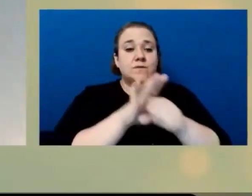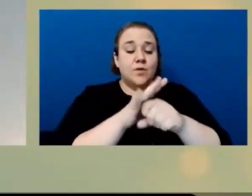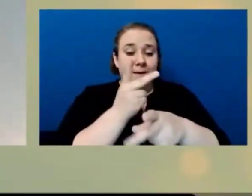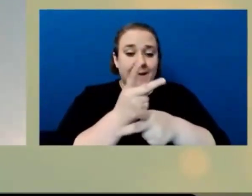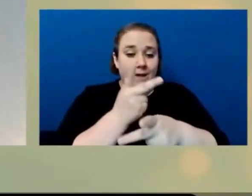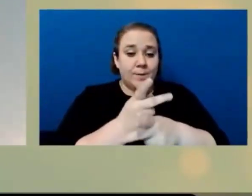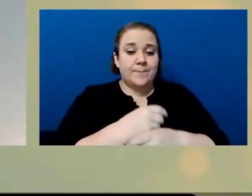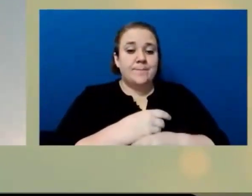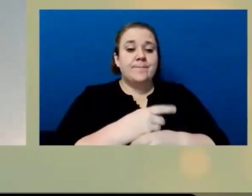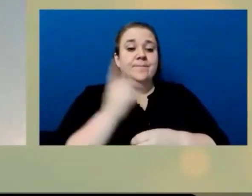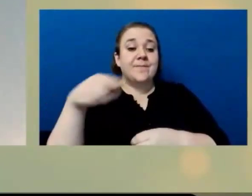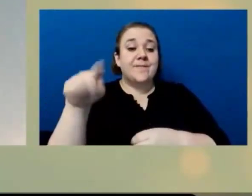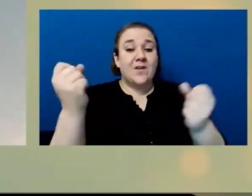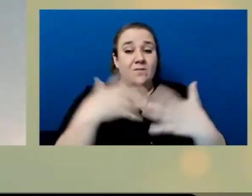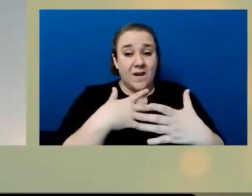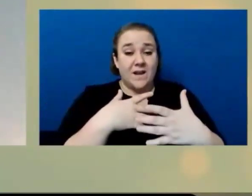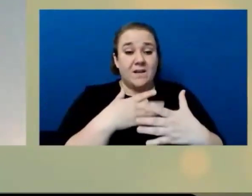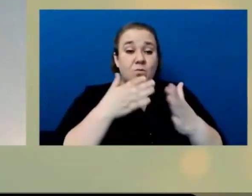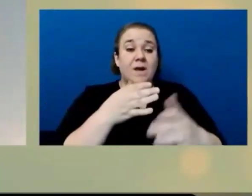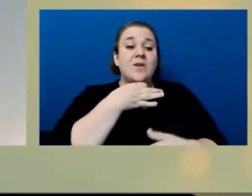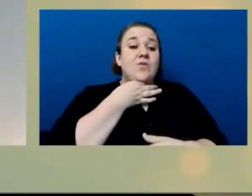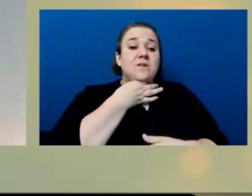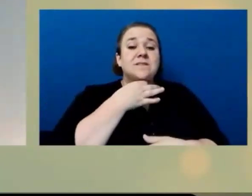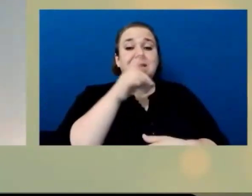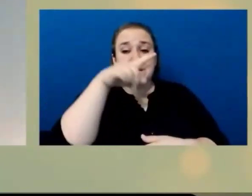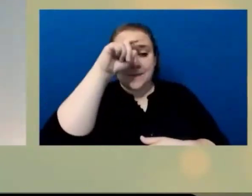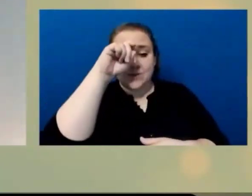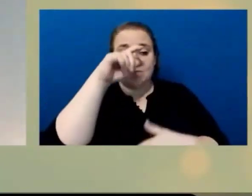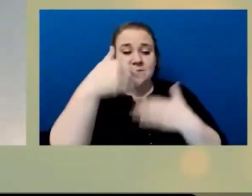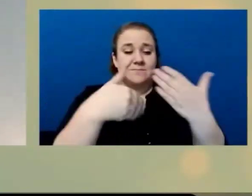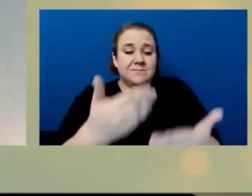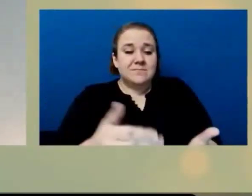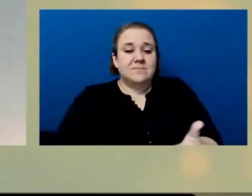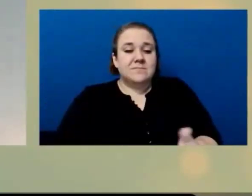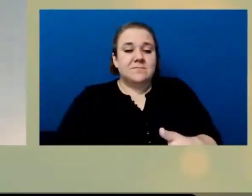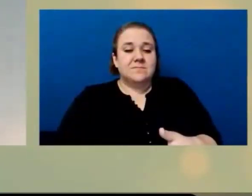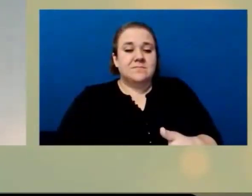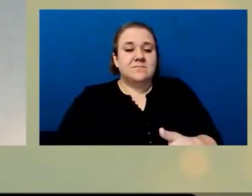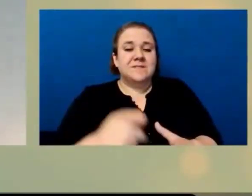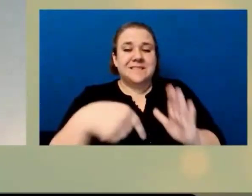And I wonder, where are their hearts broken to?